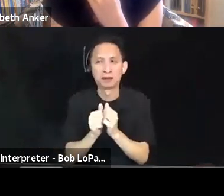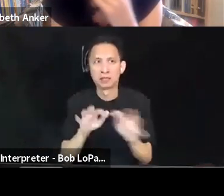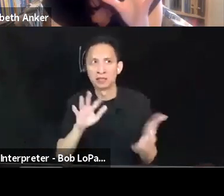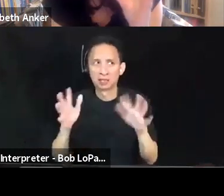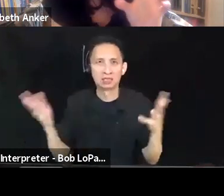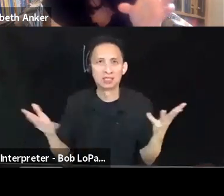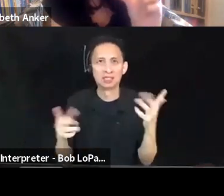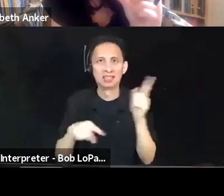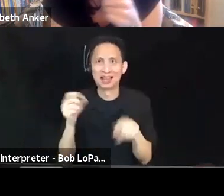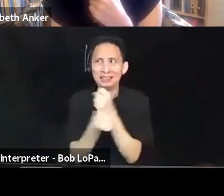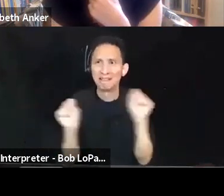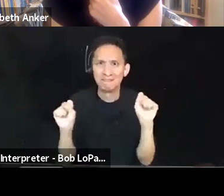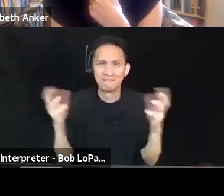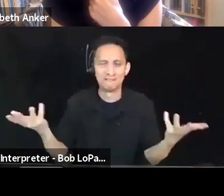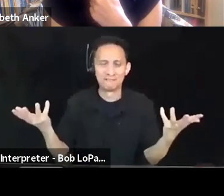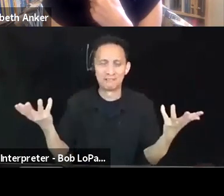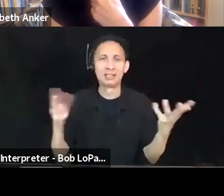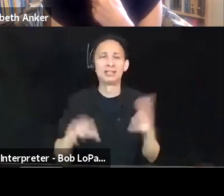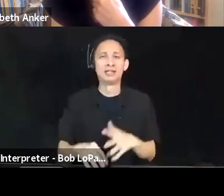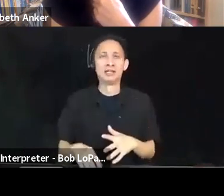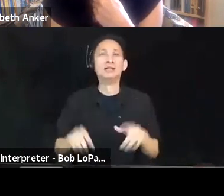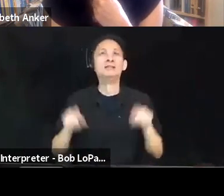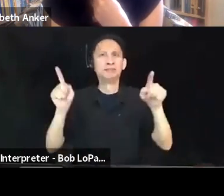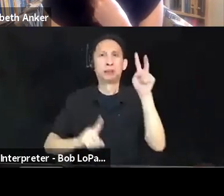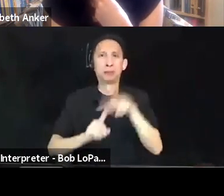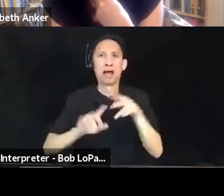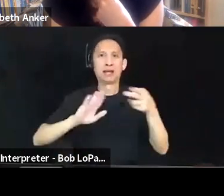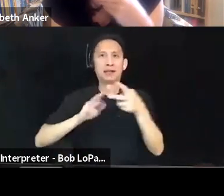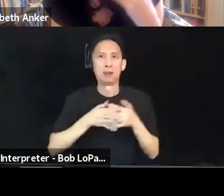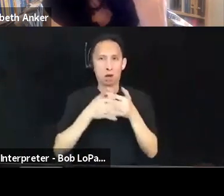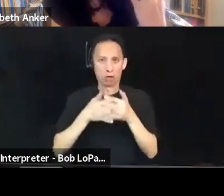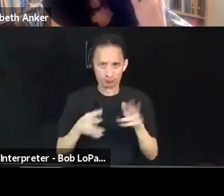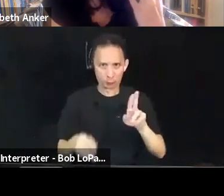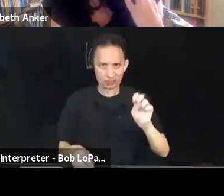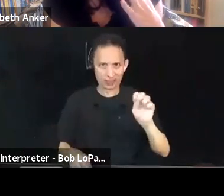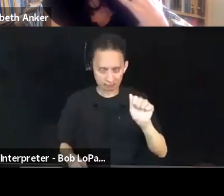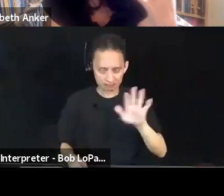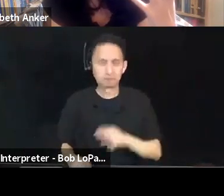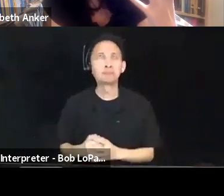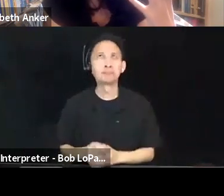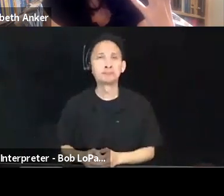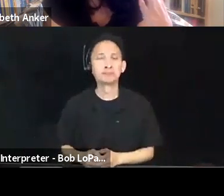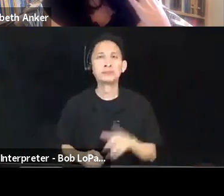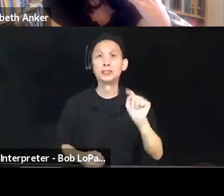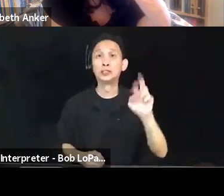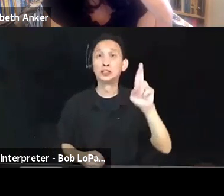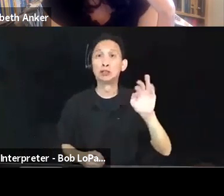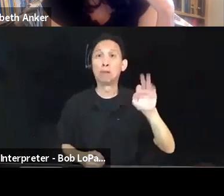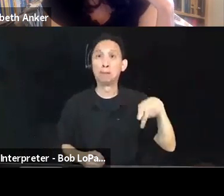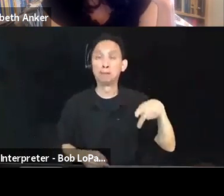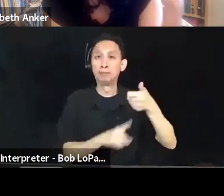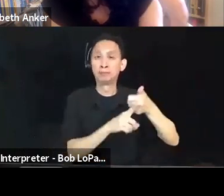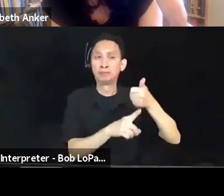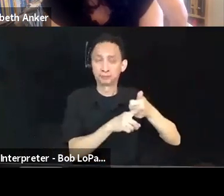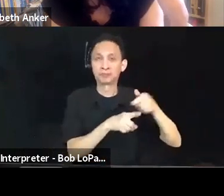helpful to think just within a US context, right? We have the melodrama on one side where Trump is certainly